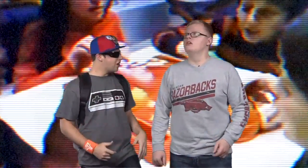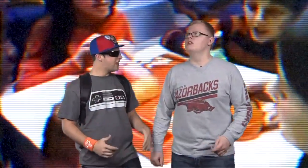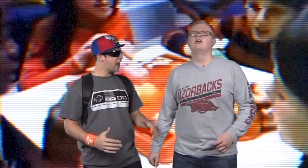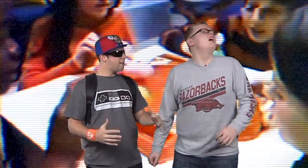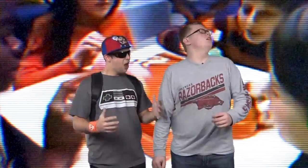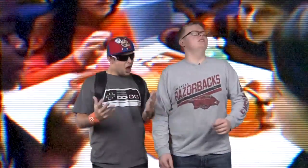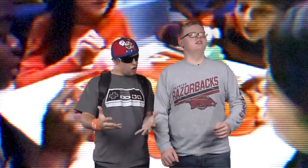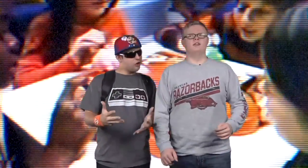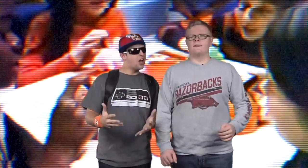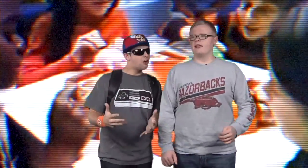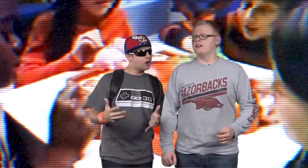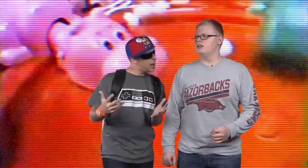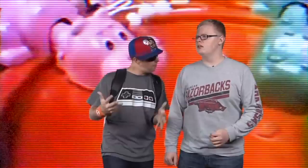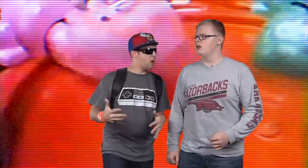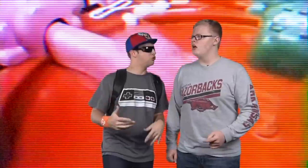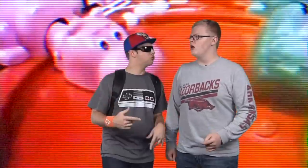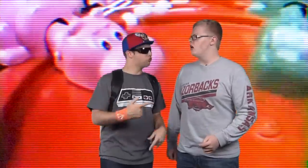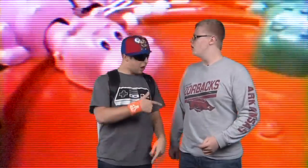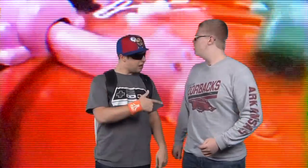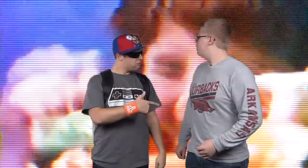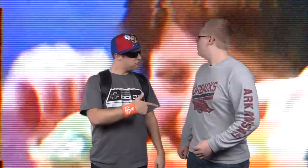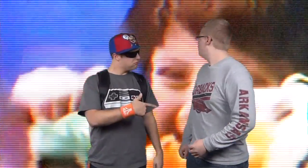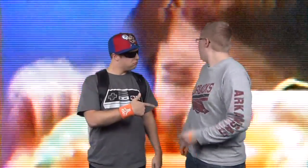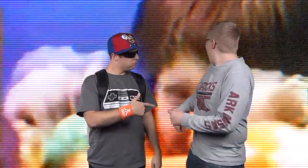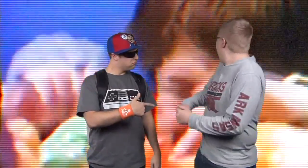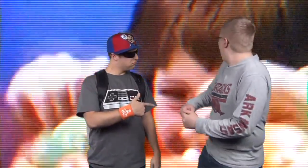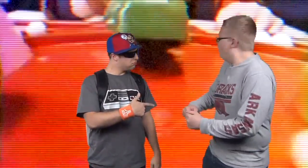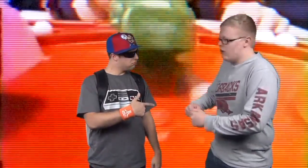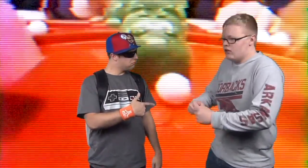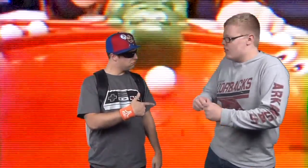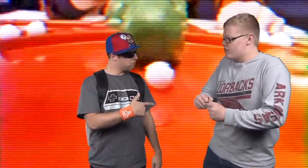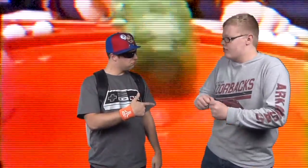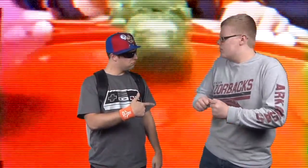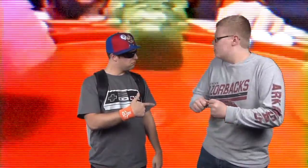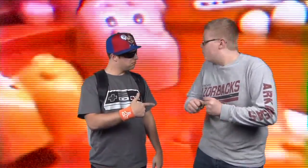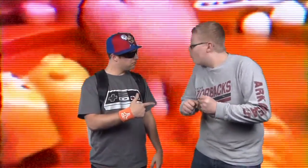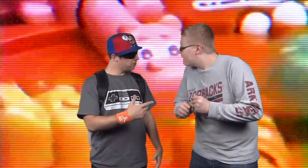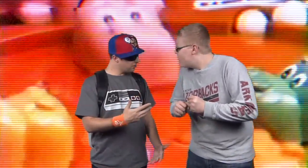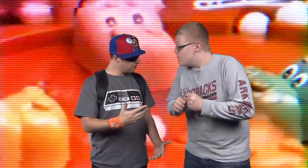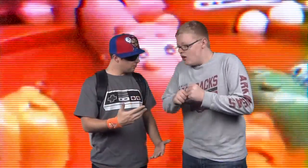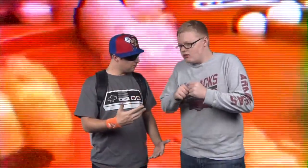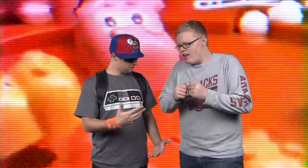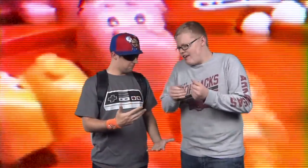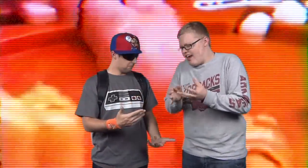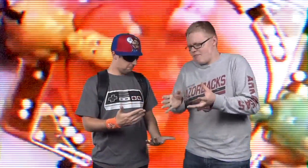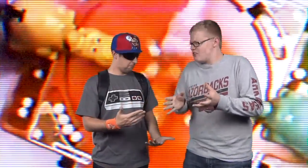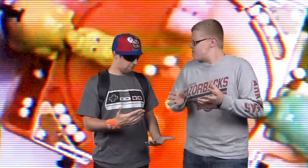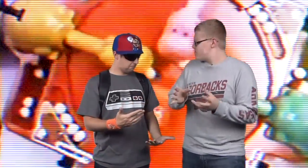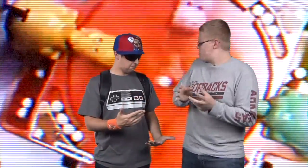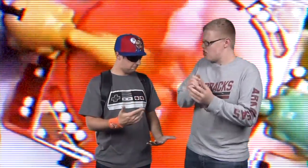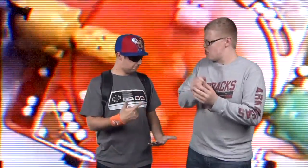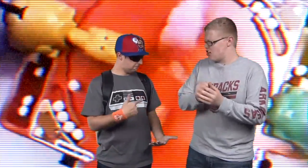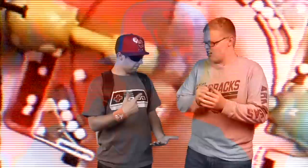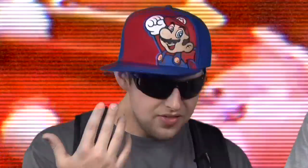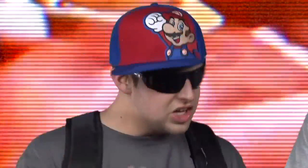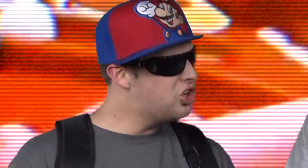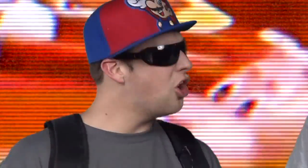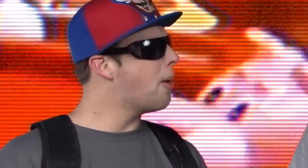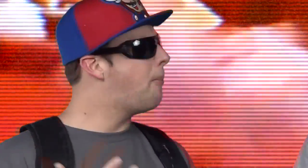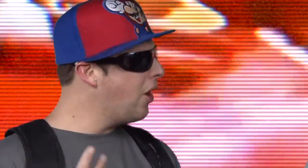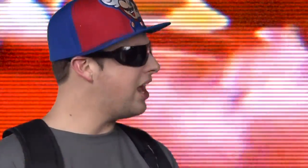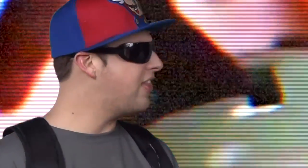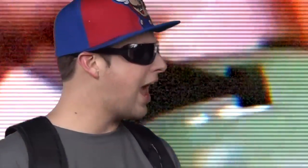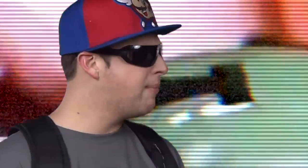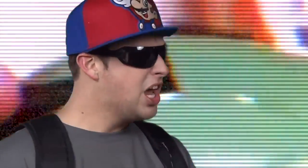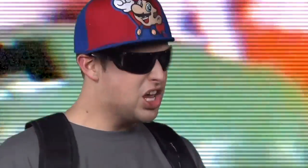You've heard of the game Hungry, Hungry Hippos, right? Ah! The board game? Yeah, sure. Then you